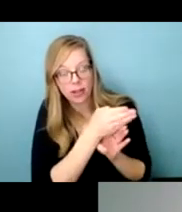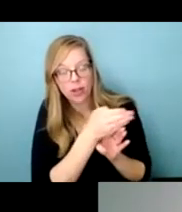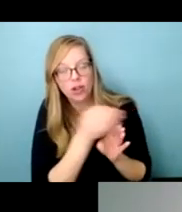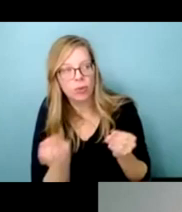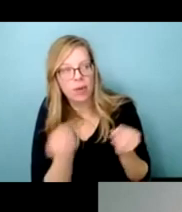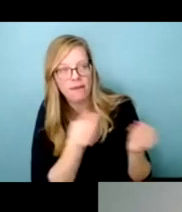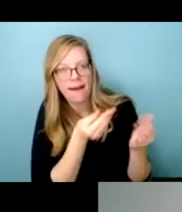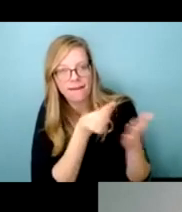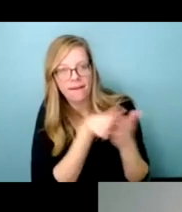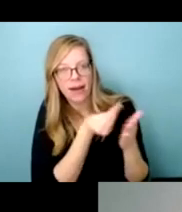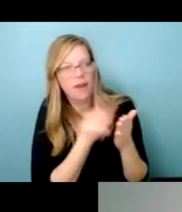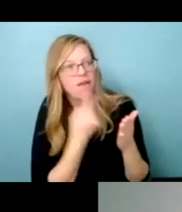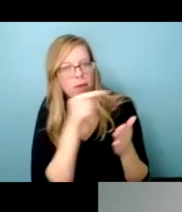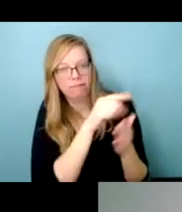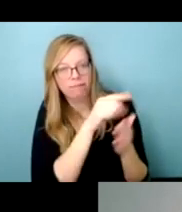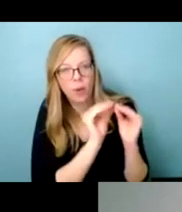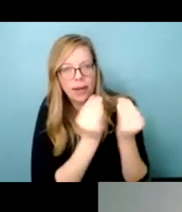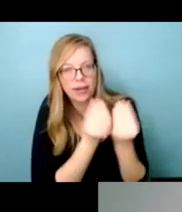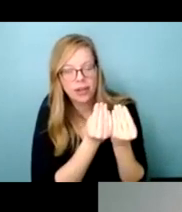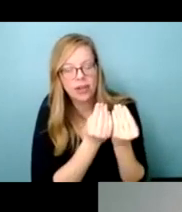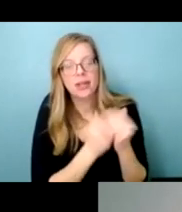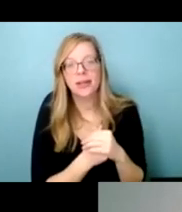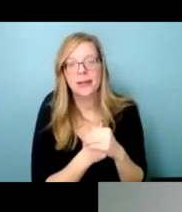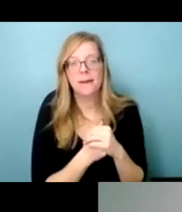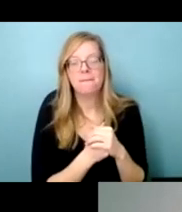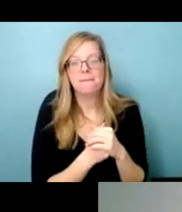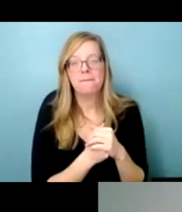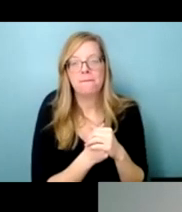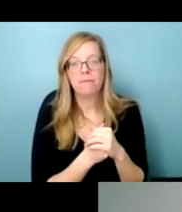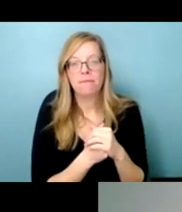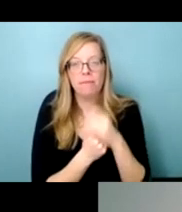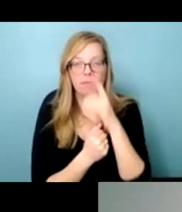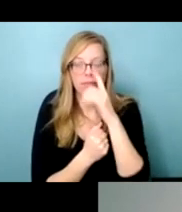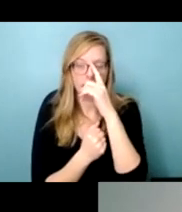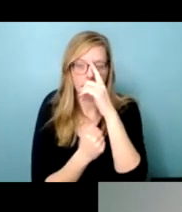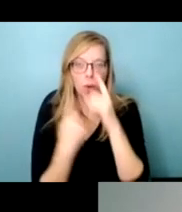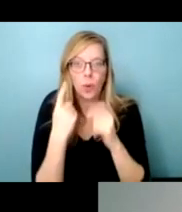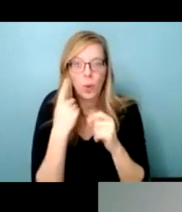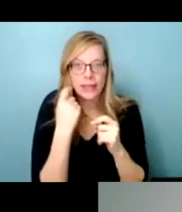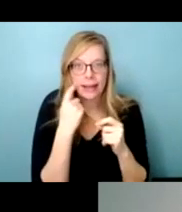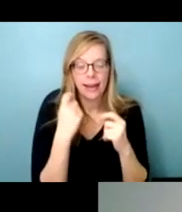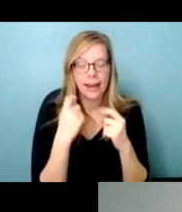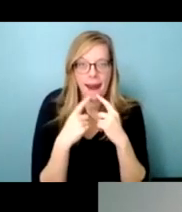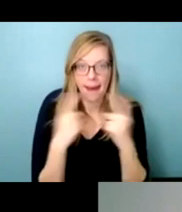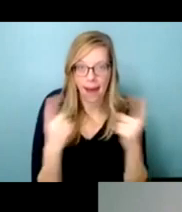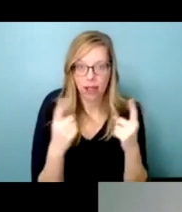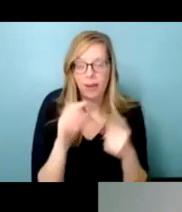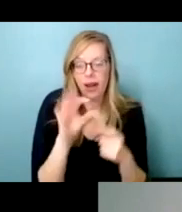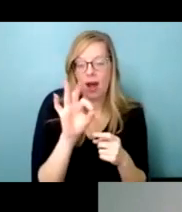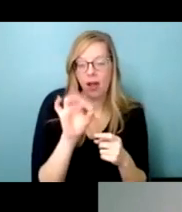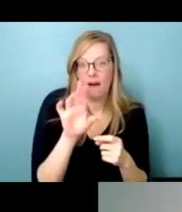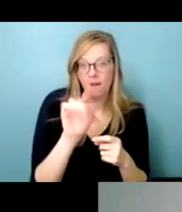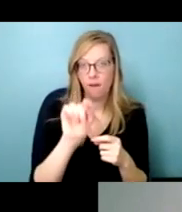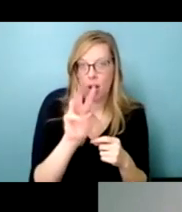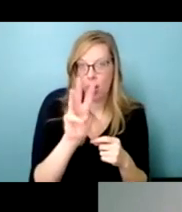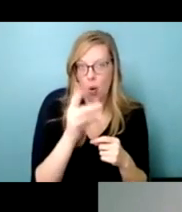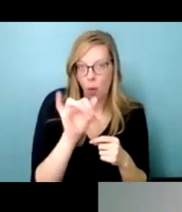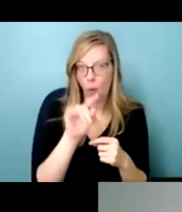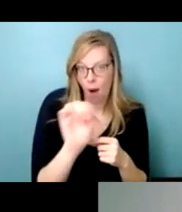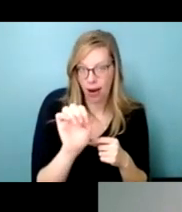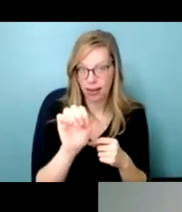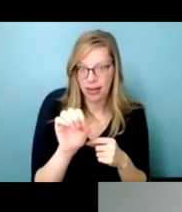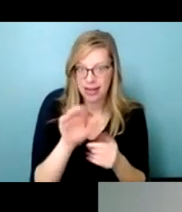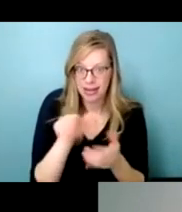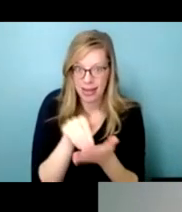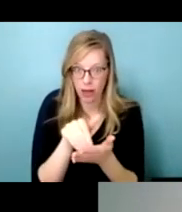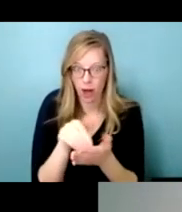You know, recently there was an announcement that the Fort White Nature Center got $4 million